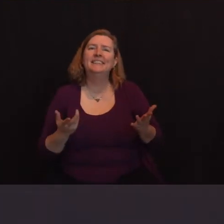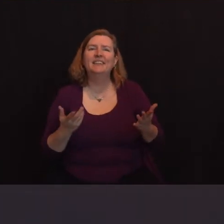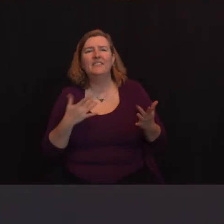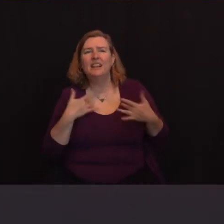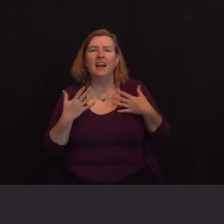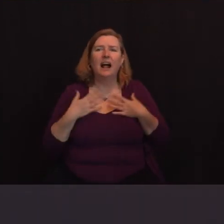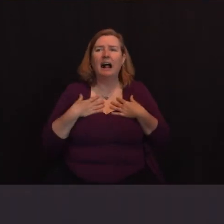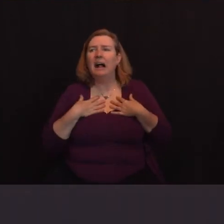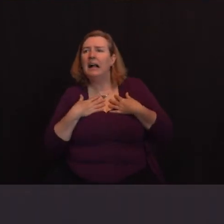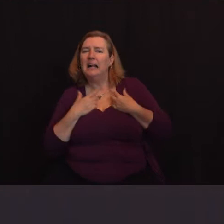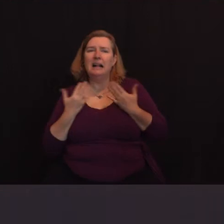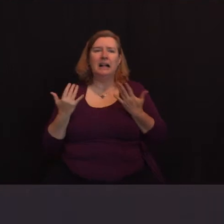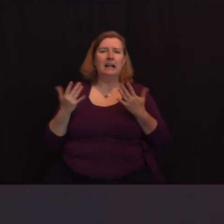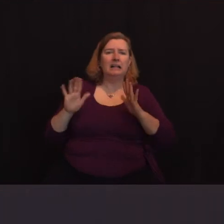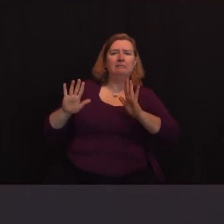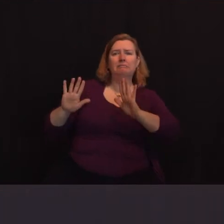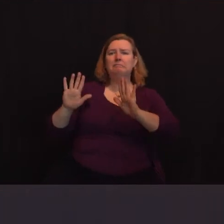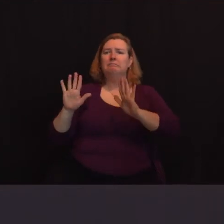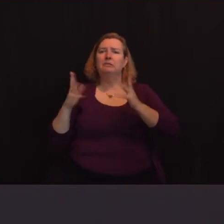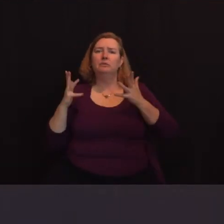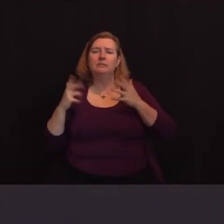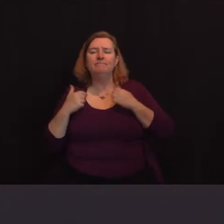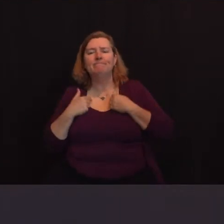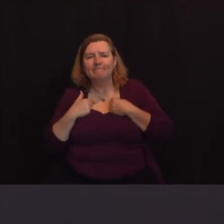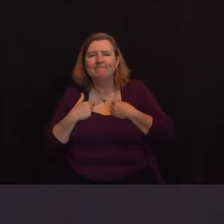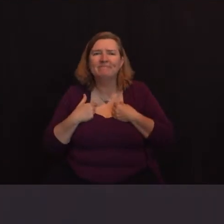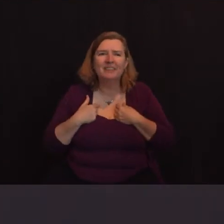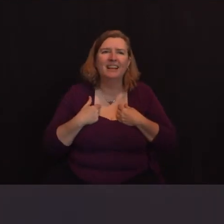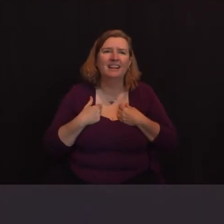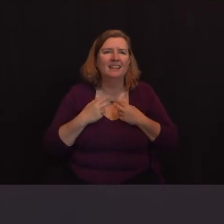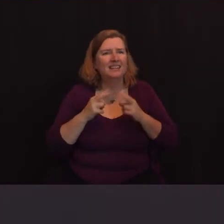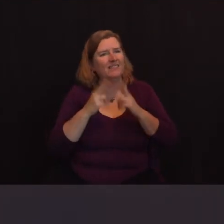word that covers a lot of different things, some of which is hesitancy.